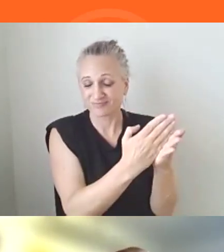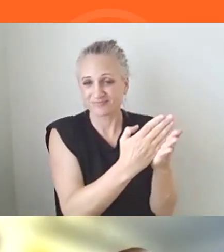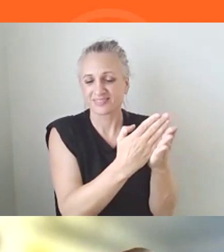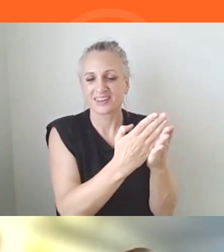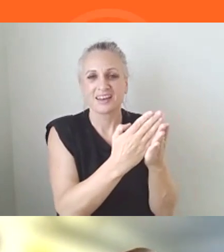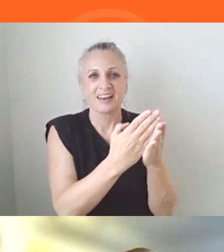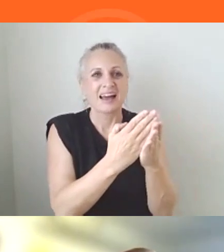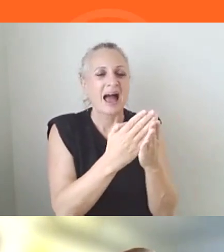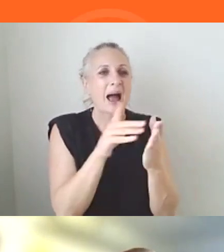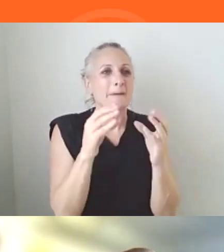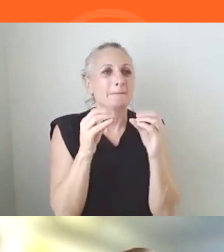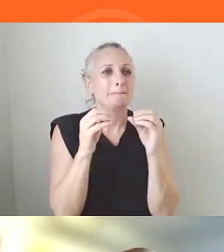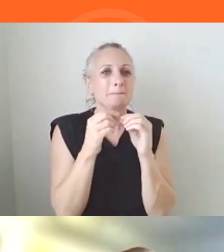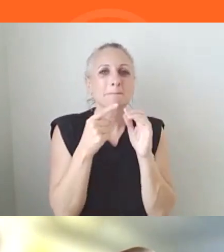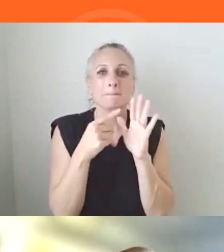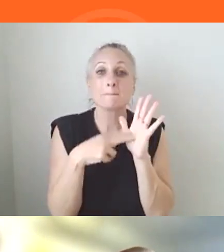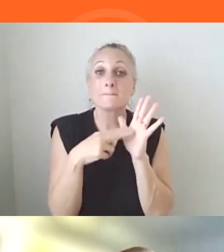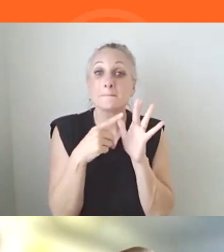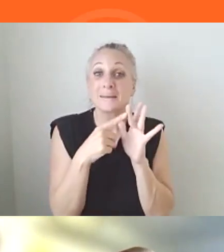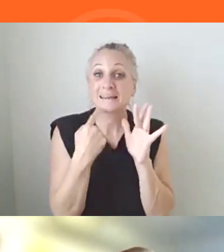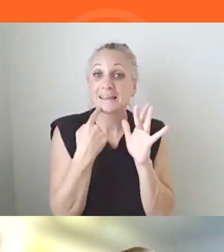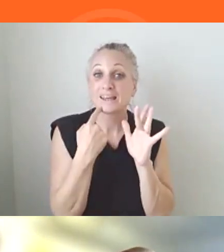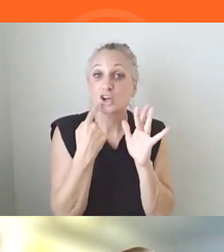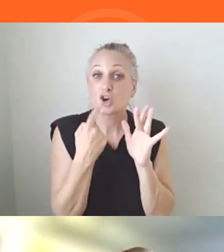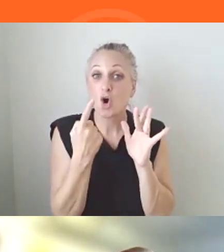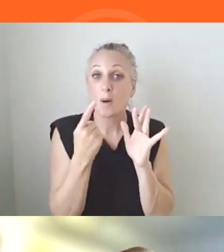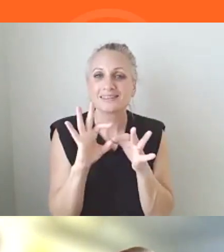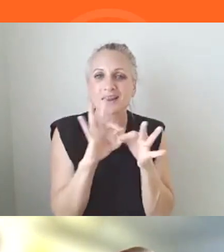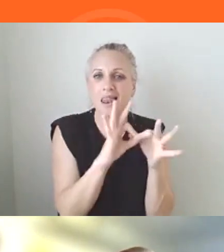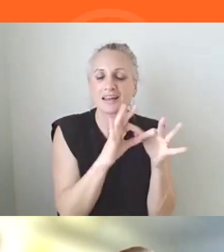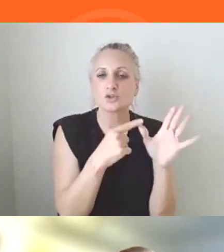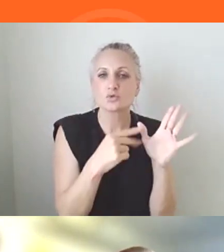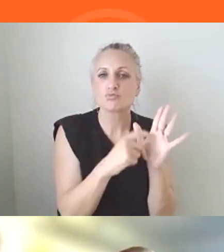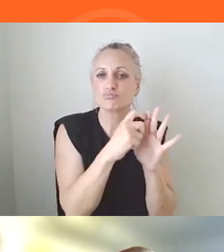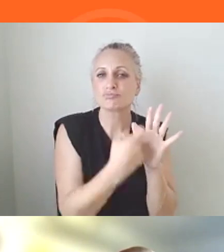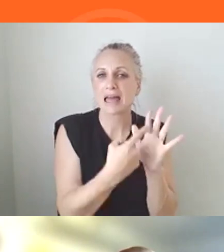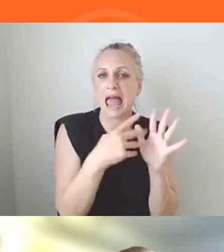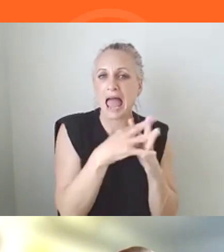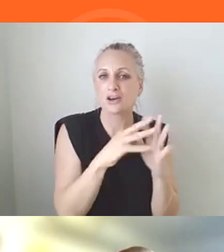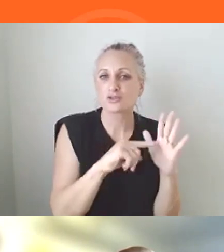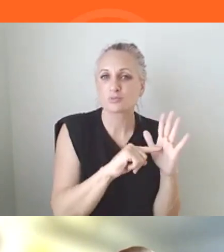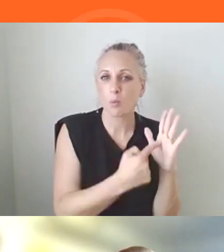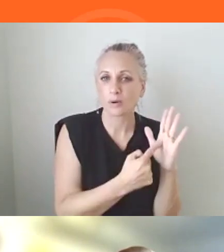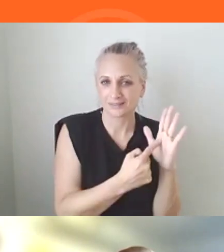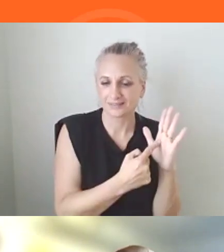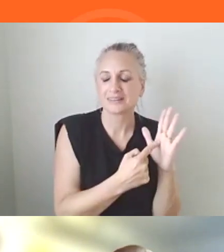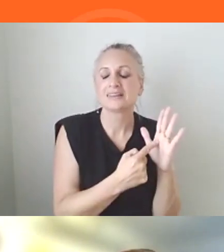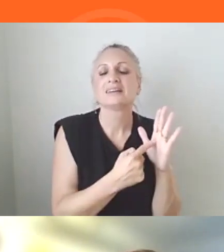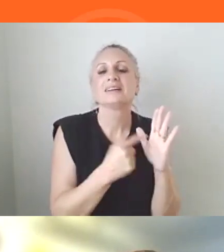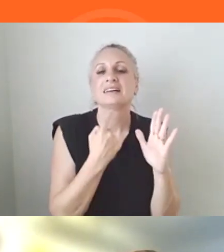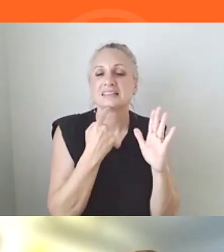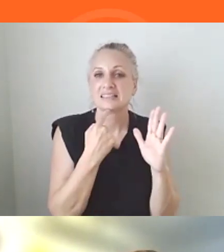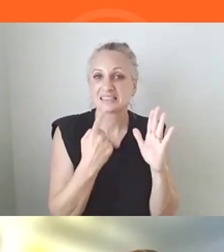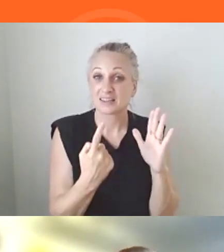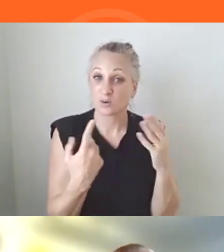Benny just made a comment to Andrew's point, and also one of the Q&A comments, that this puts the pressure